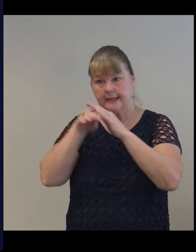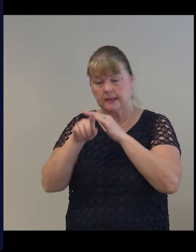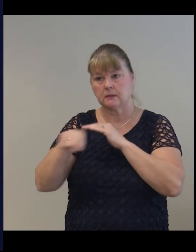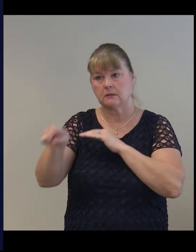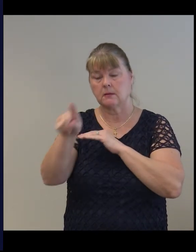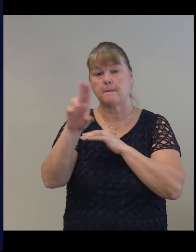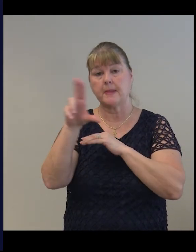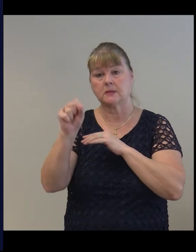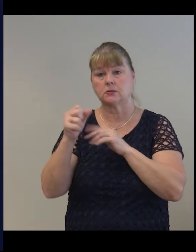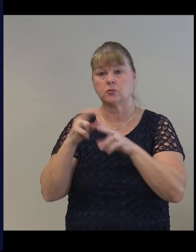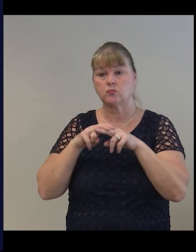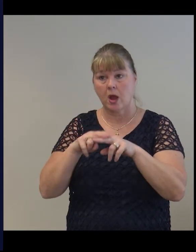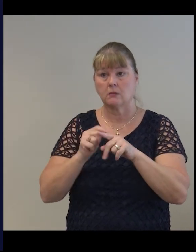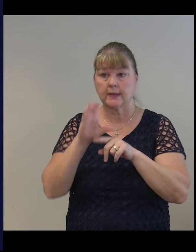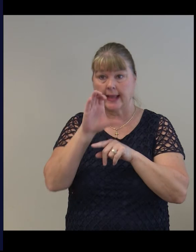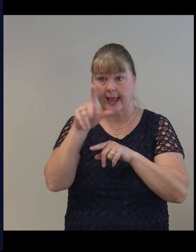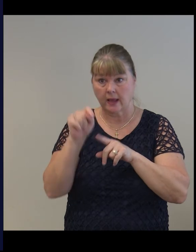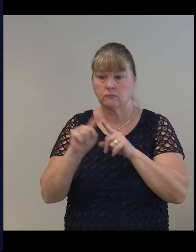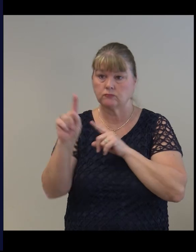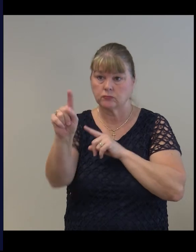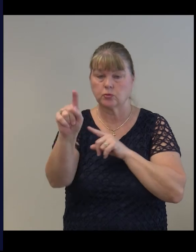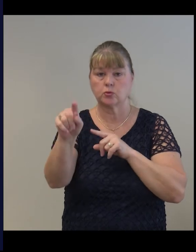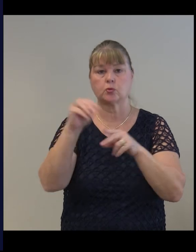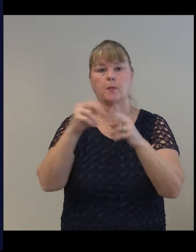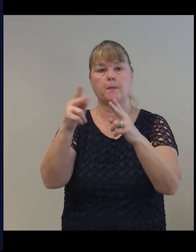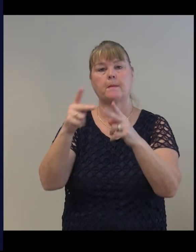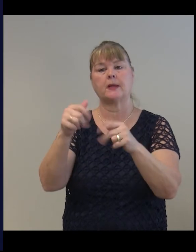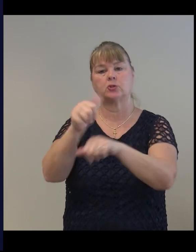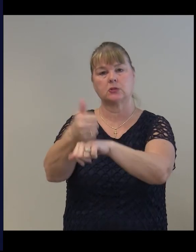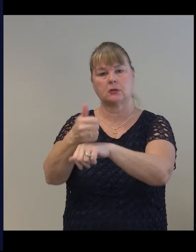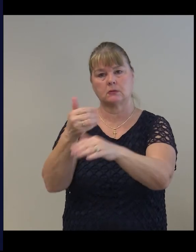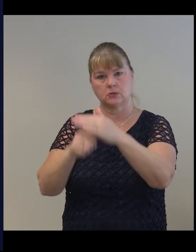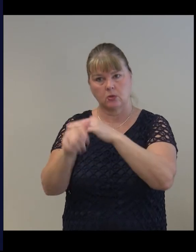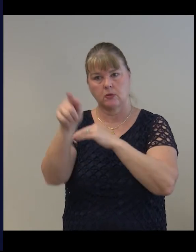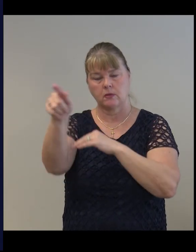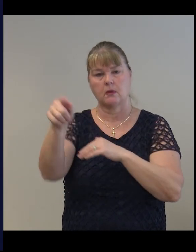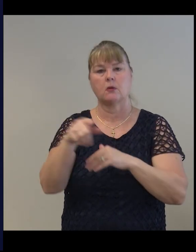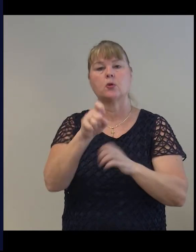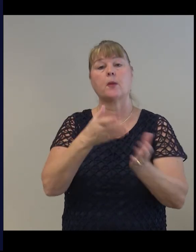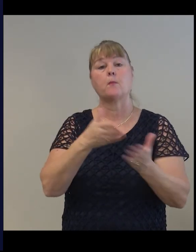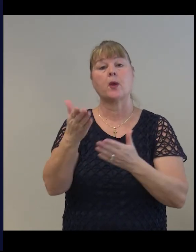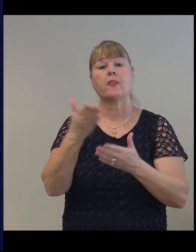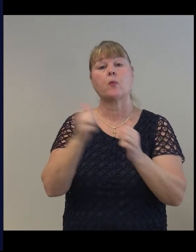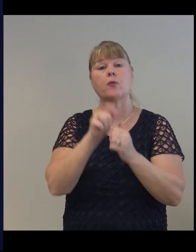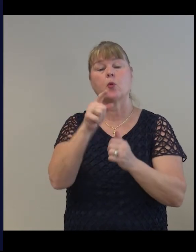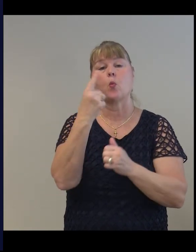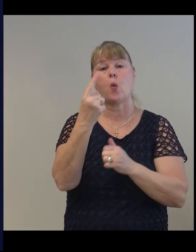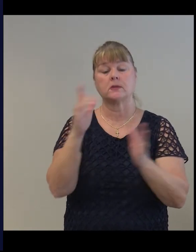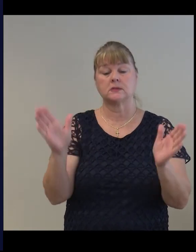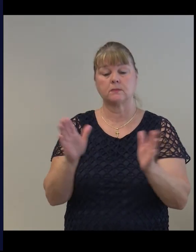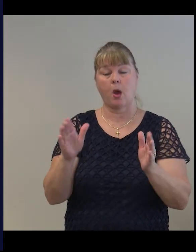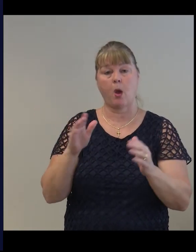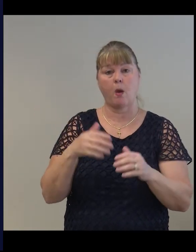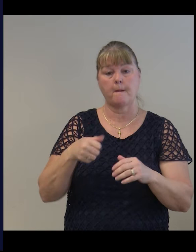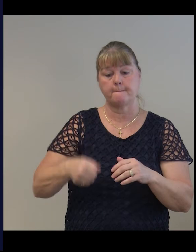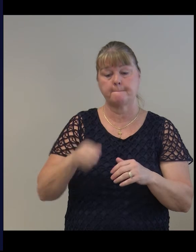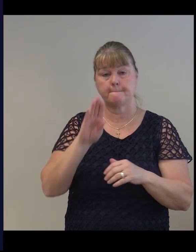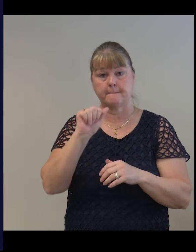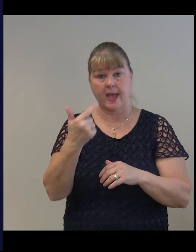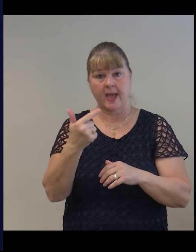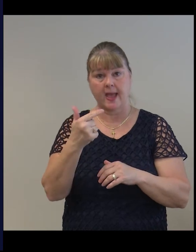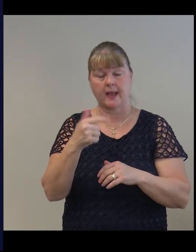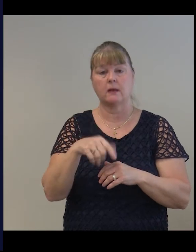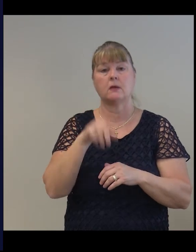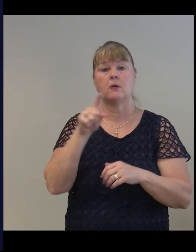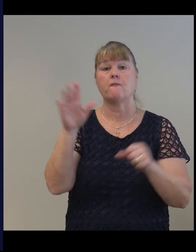shelter on a bus. What can you bring with you? You can bring one small to medium hand carry bag. You